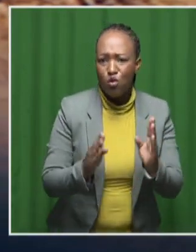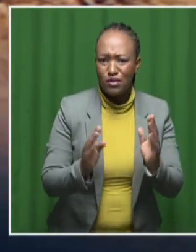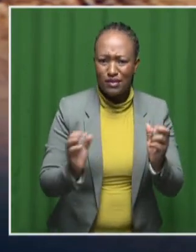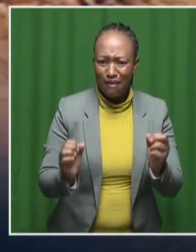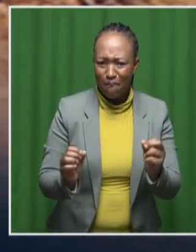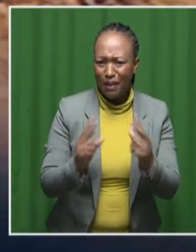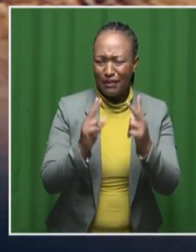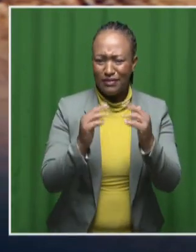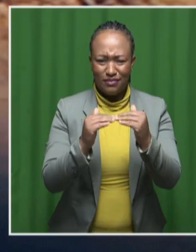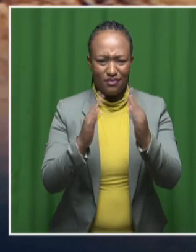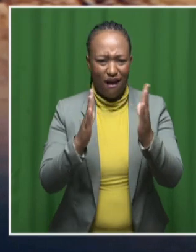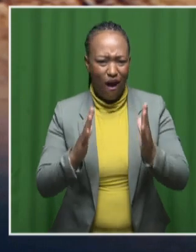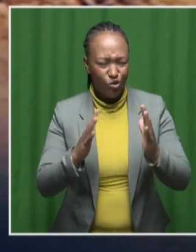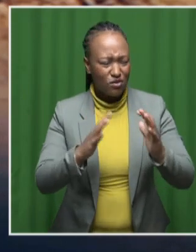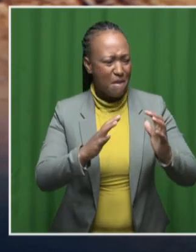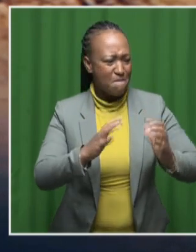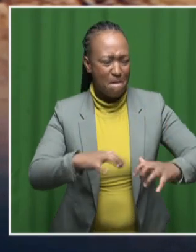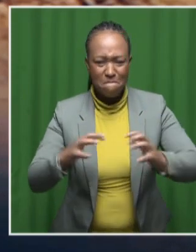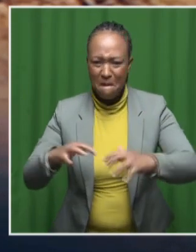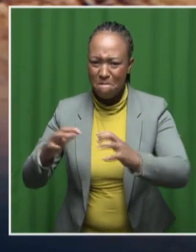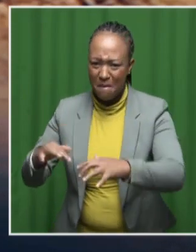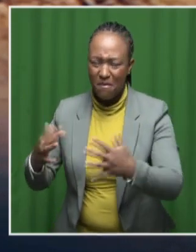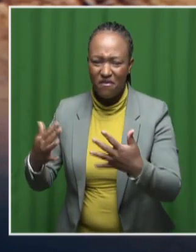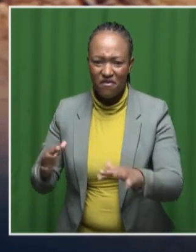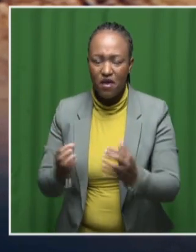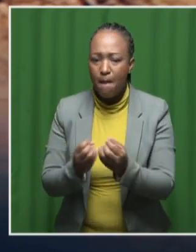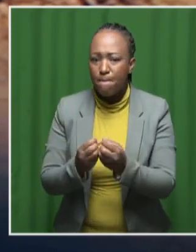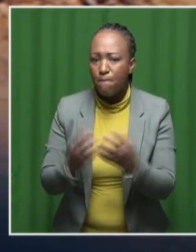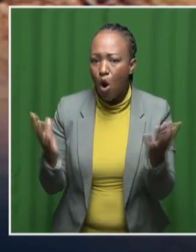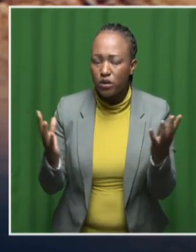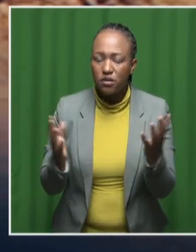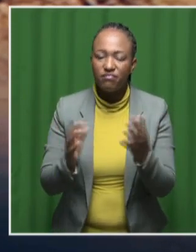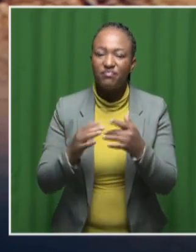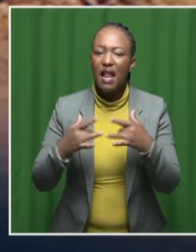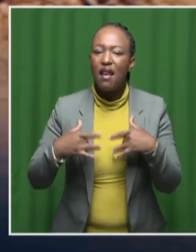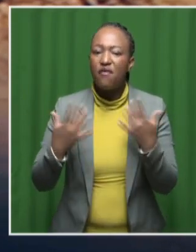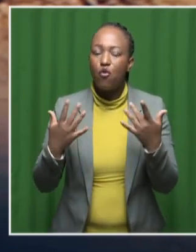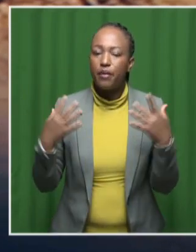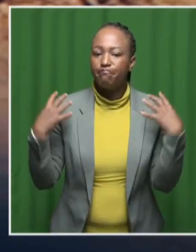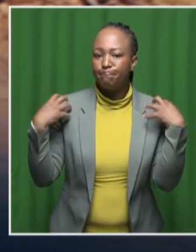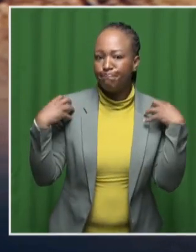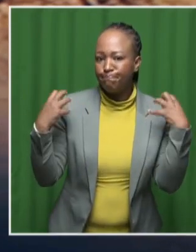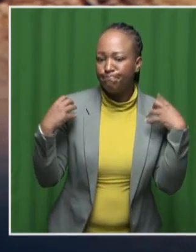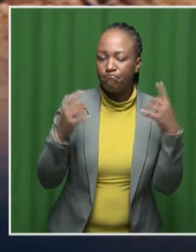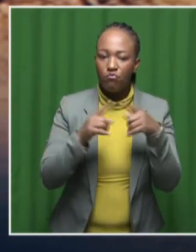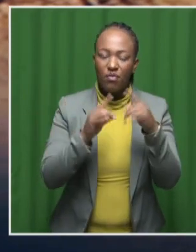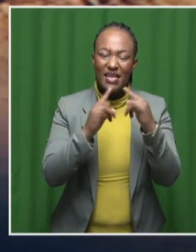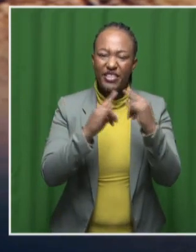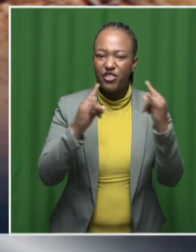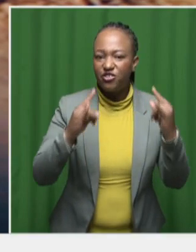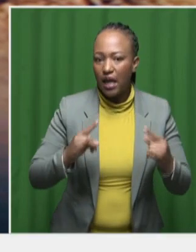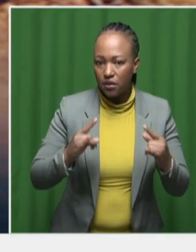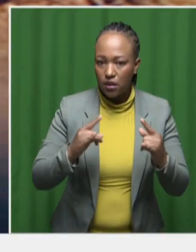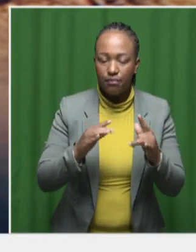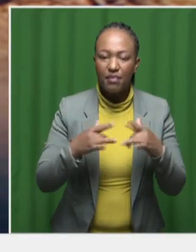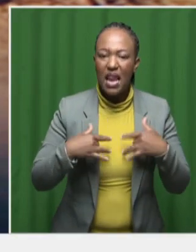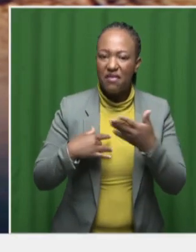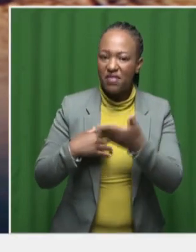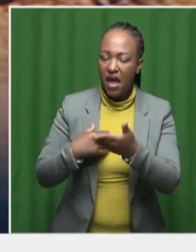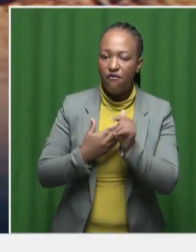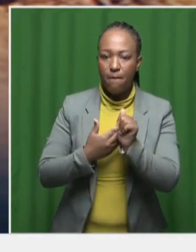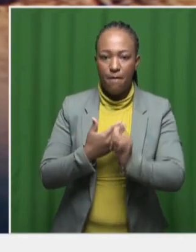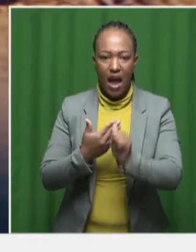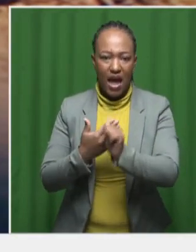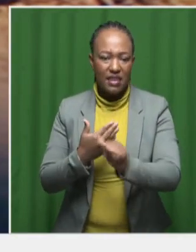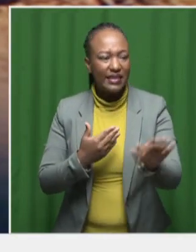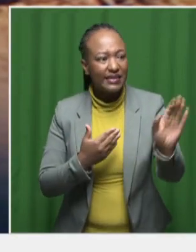to many people being housed in shelters, in halls and tents for months, prompting calls for assistance from the national government. It